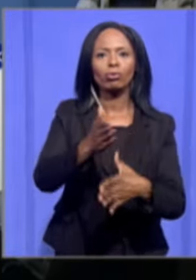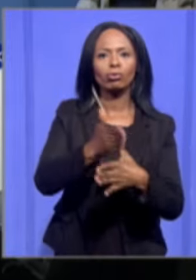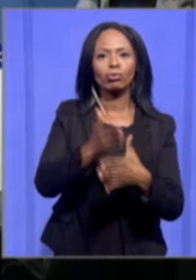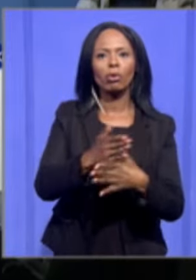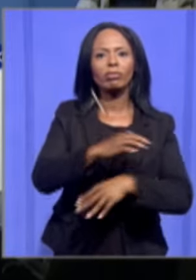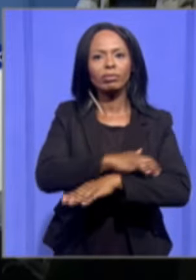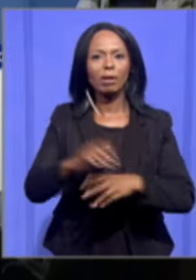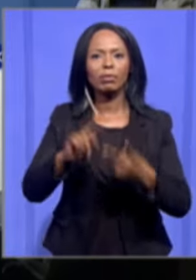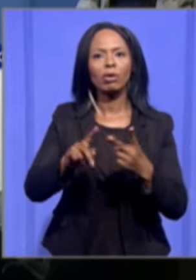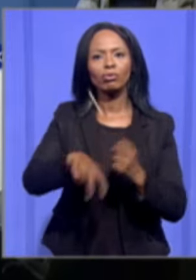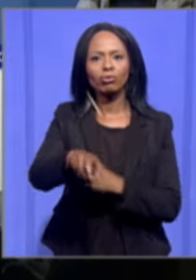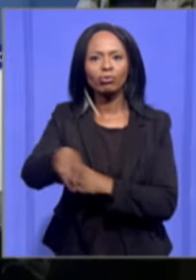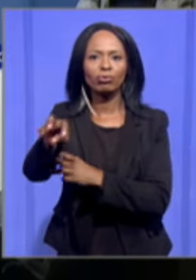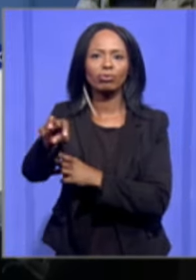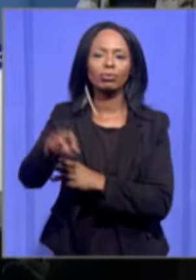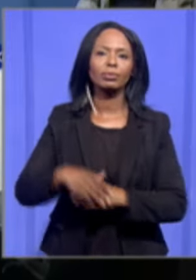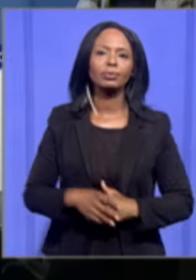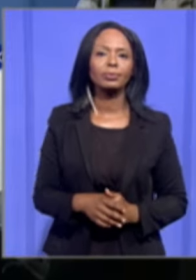bojanala le dipolokelo.